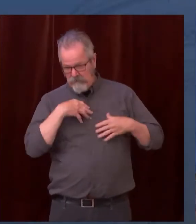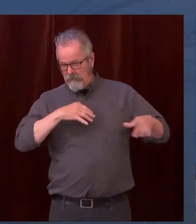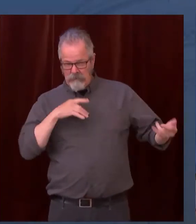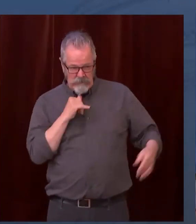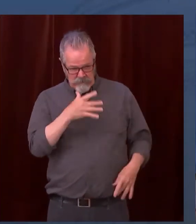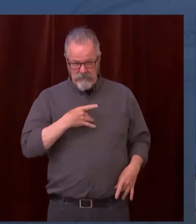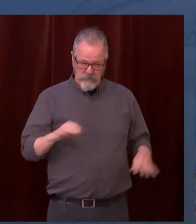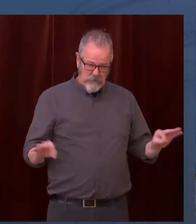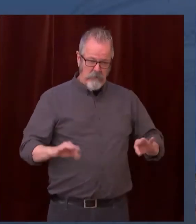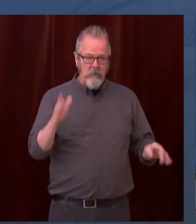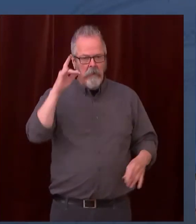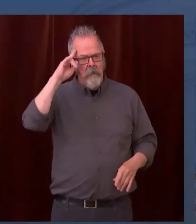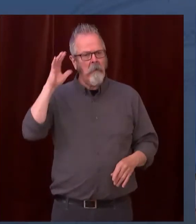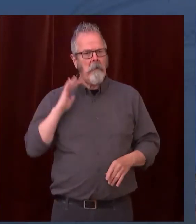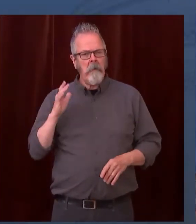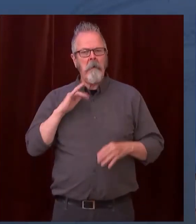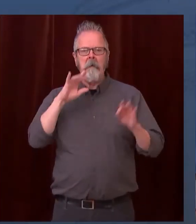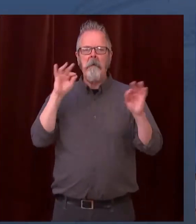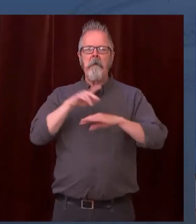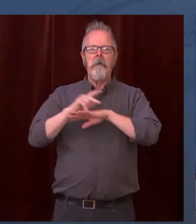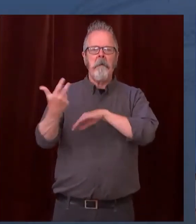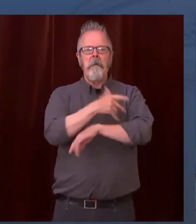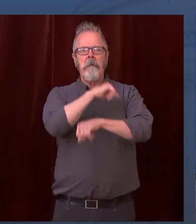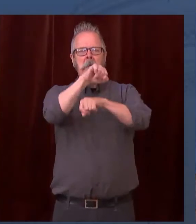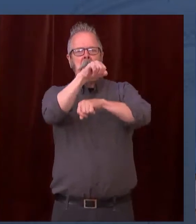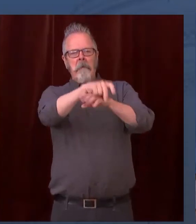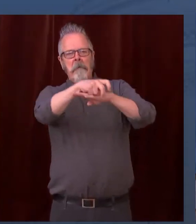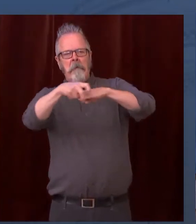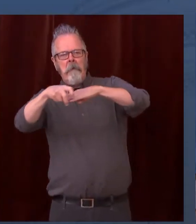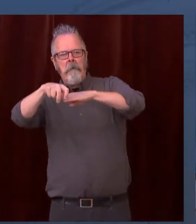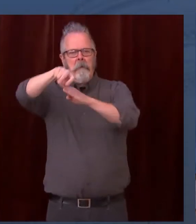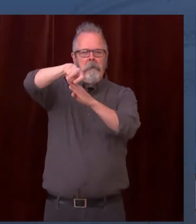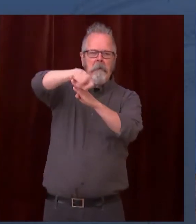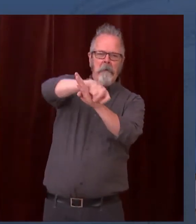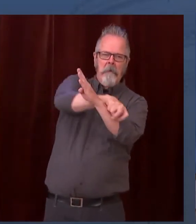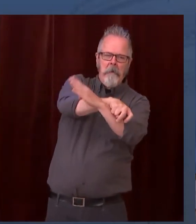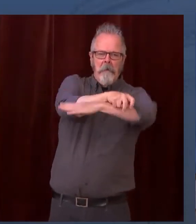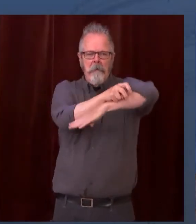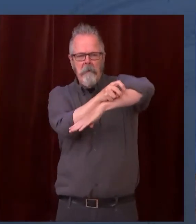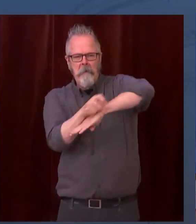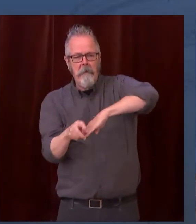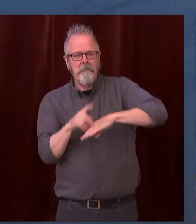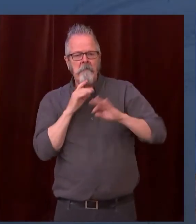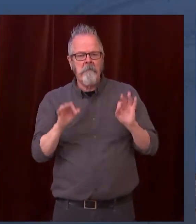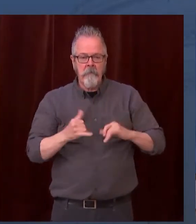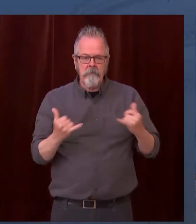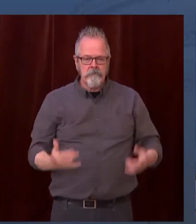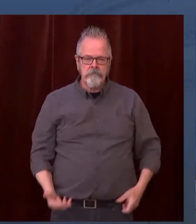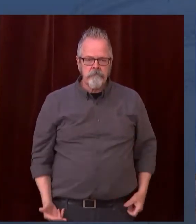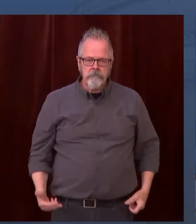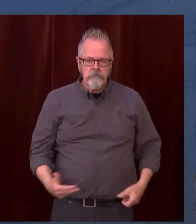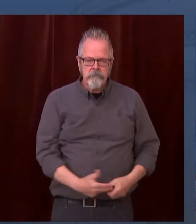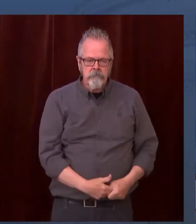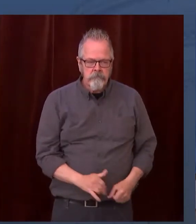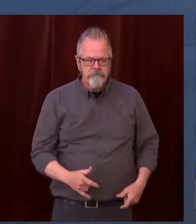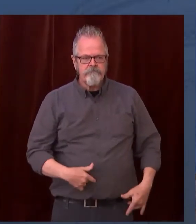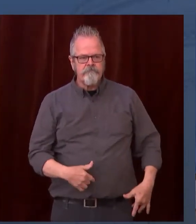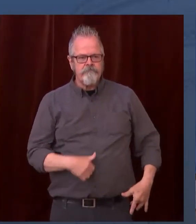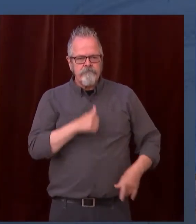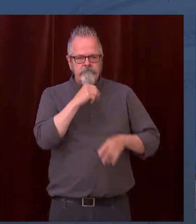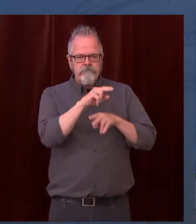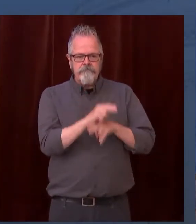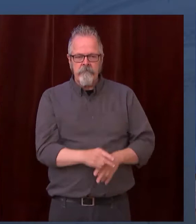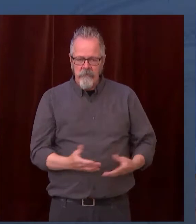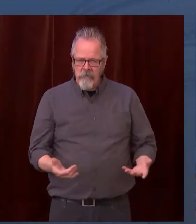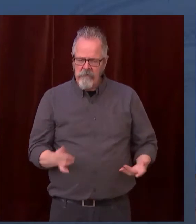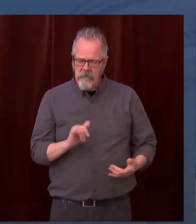the virus from one county to another. So we need a containment strategy. And therefore, our Department of Health has been working